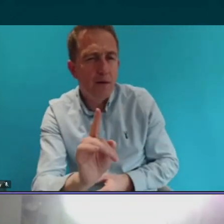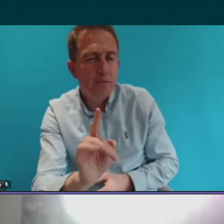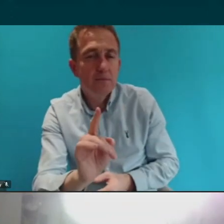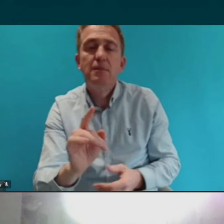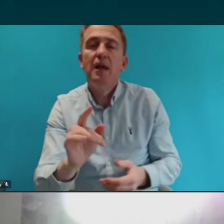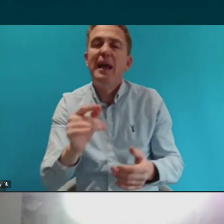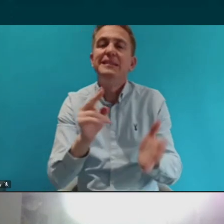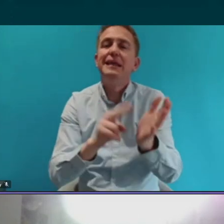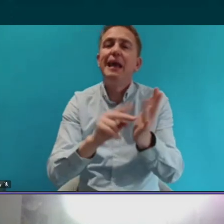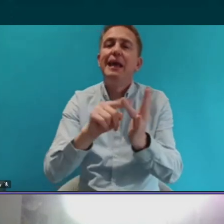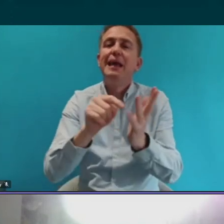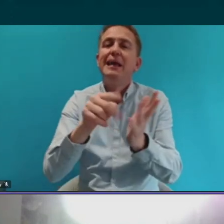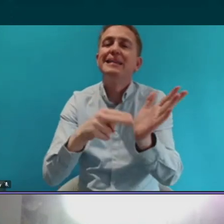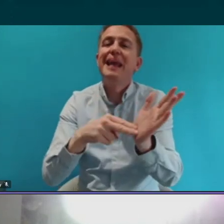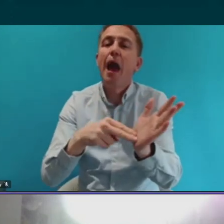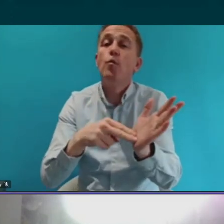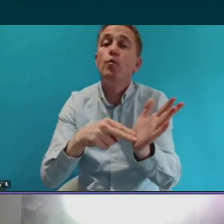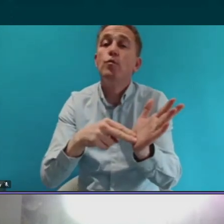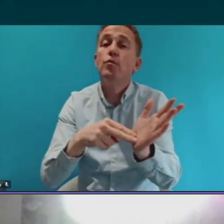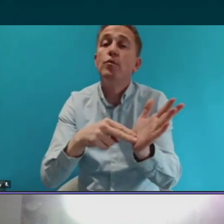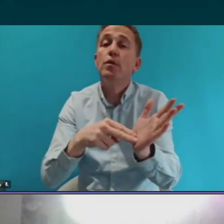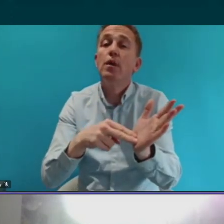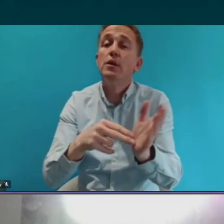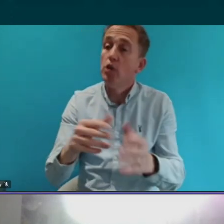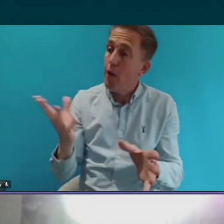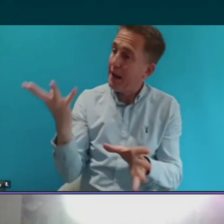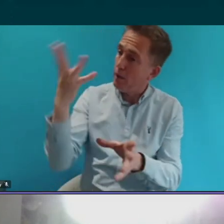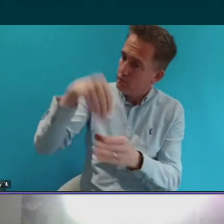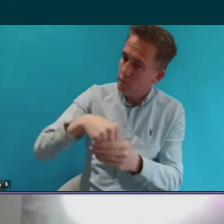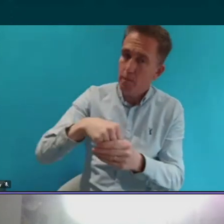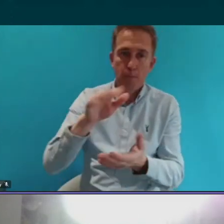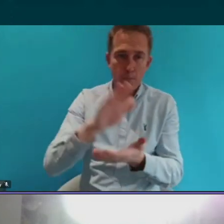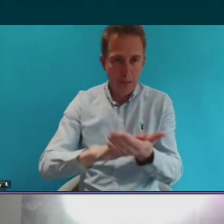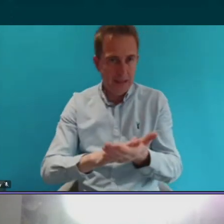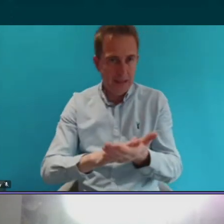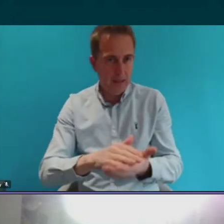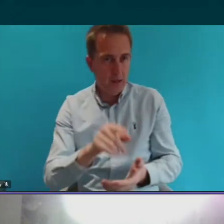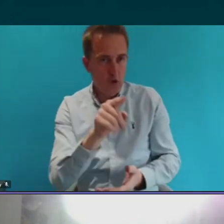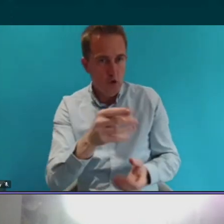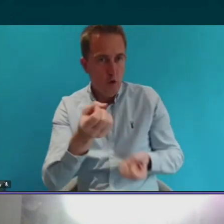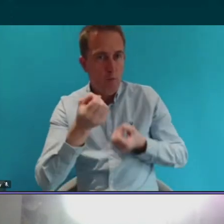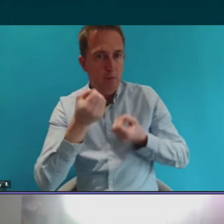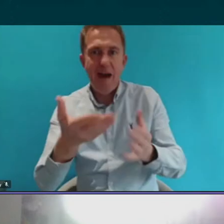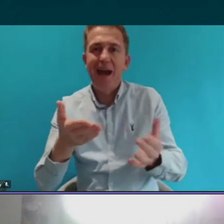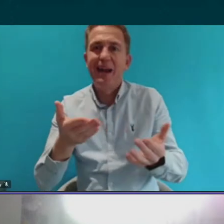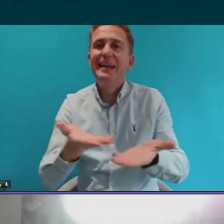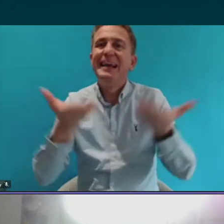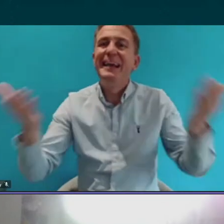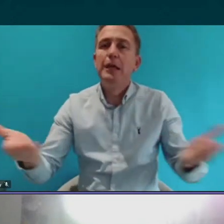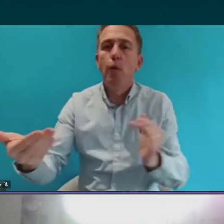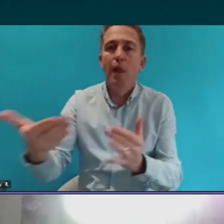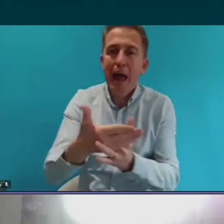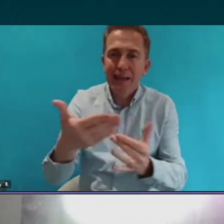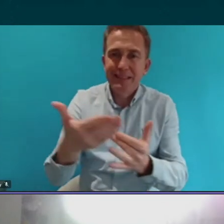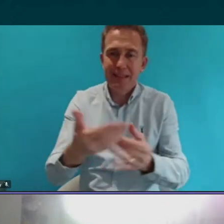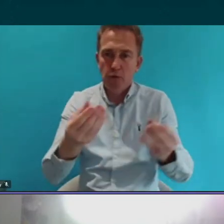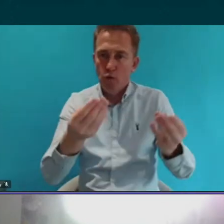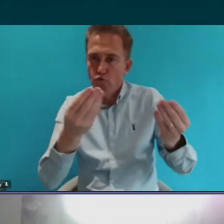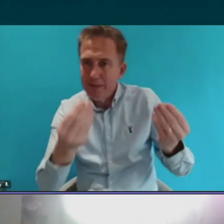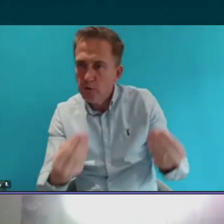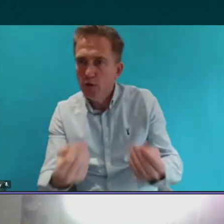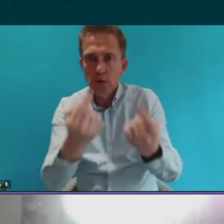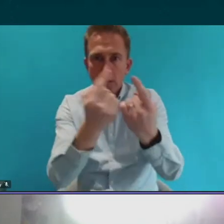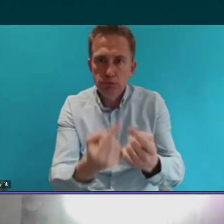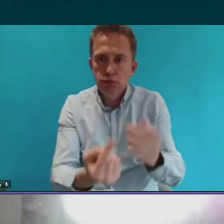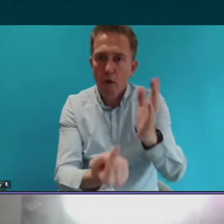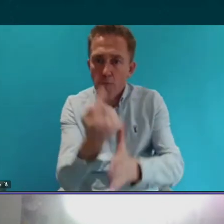noun. It is the practice or policy of providing equal access and opportunity and resources for people who might not otherwise